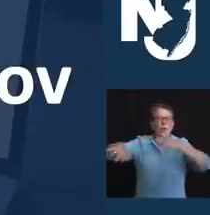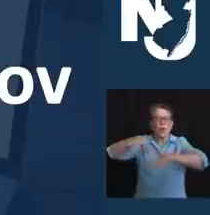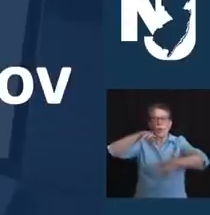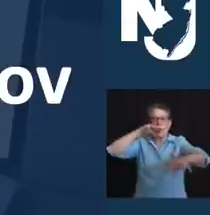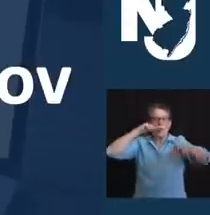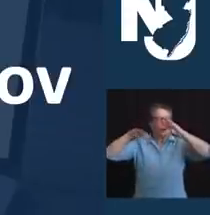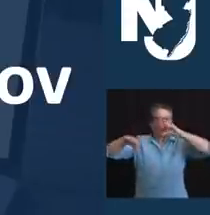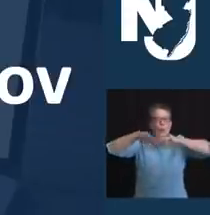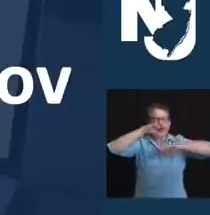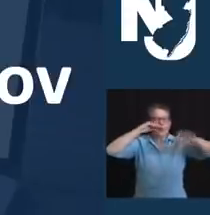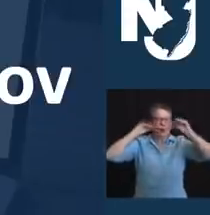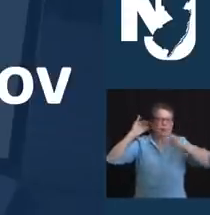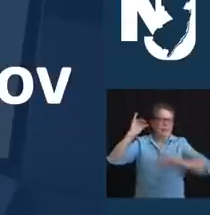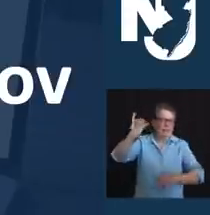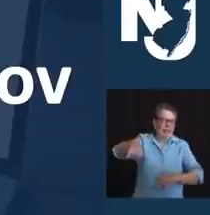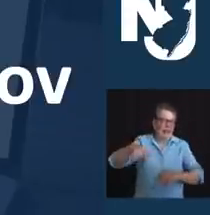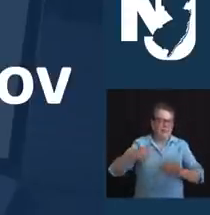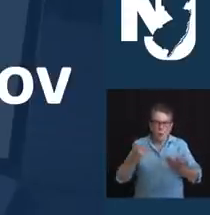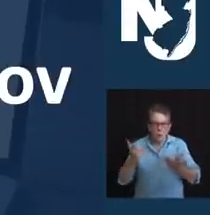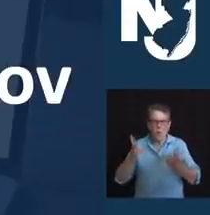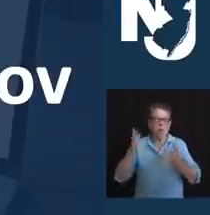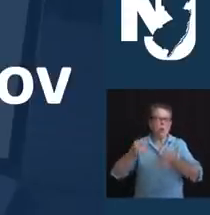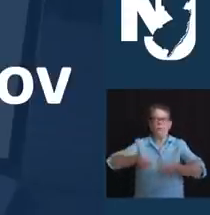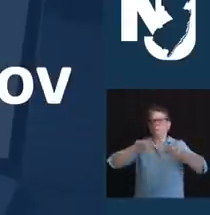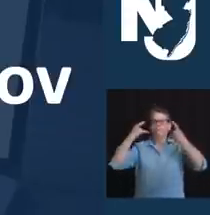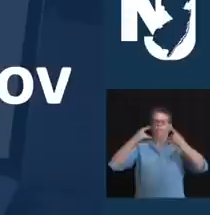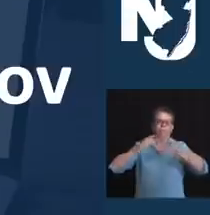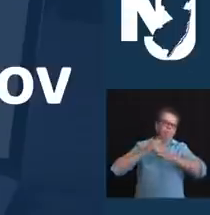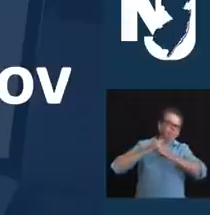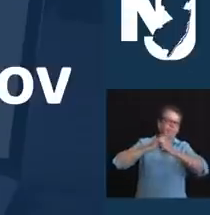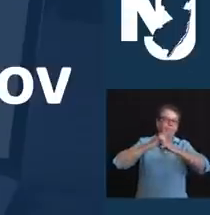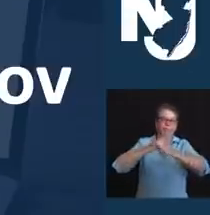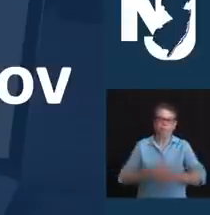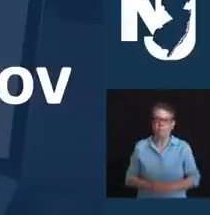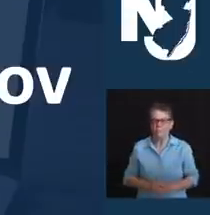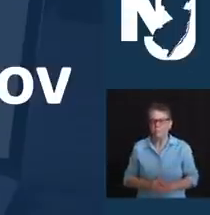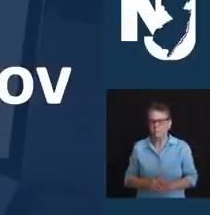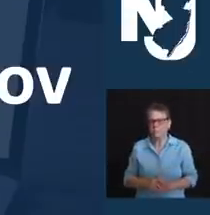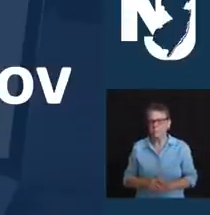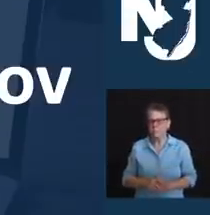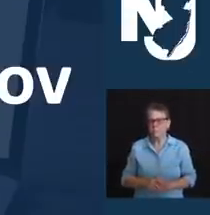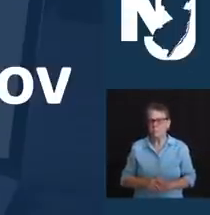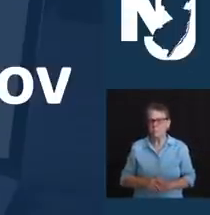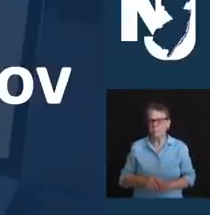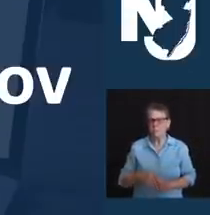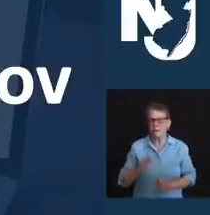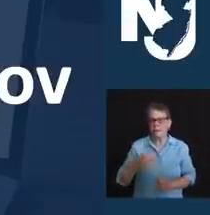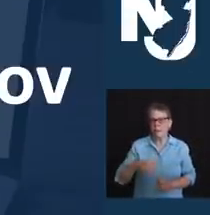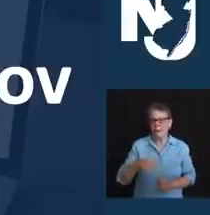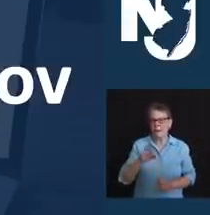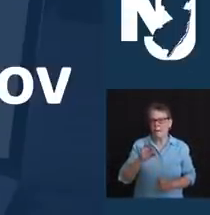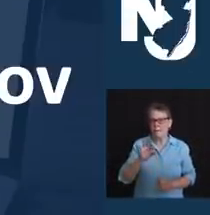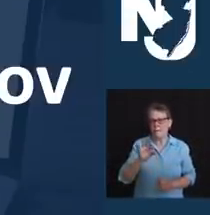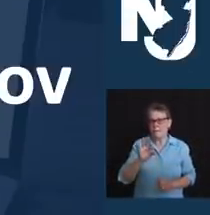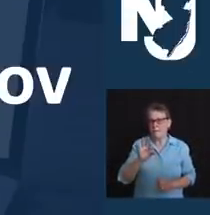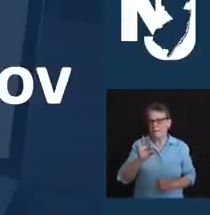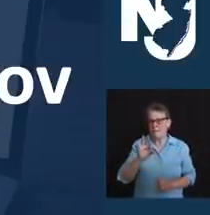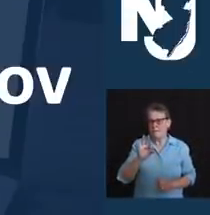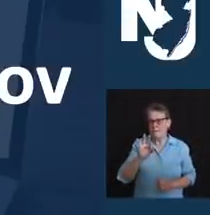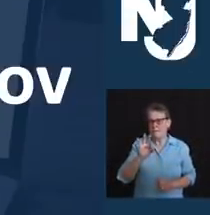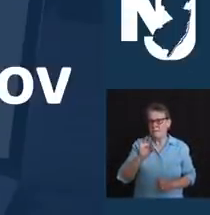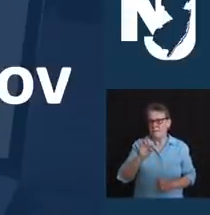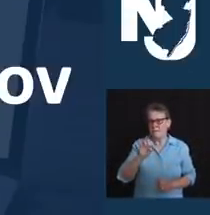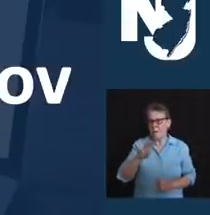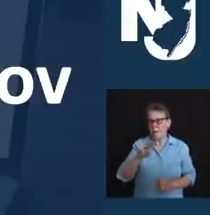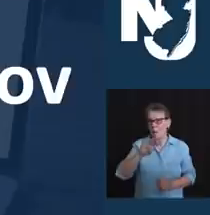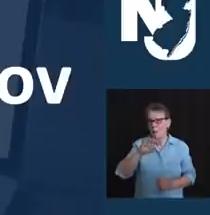federal government withheld information from state governments and the public on how this virus spreads. We shut down as